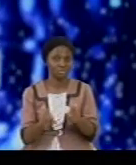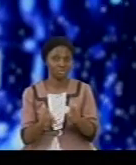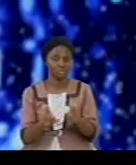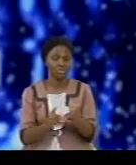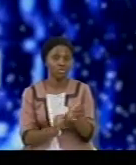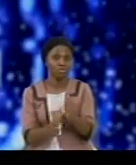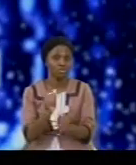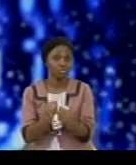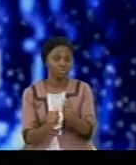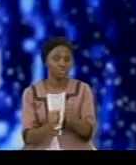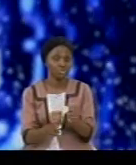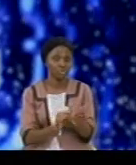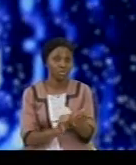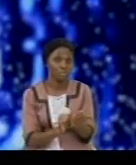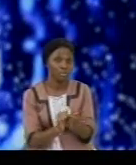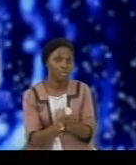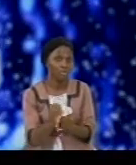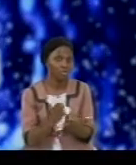in thereat.